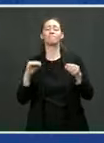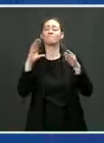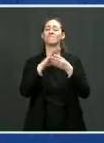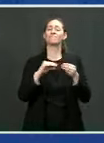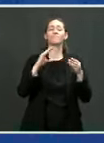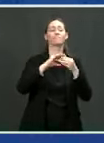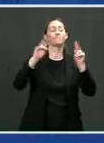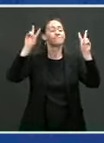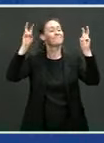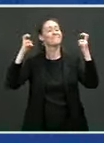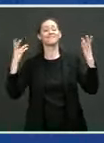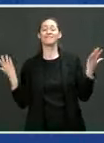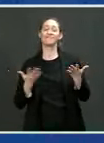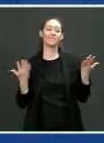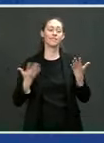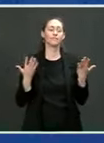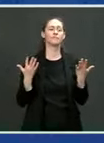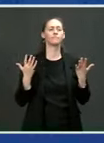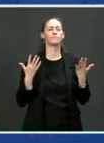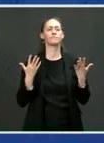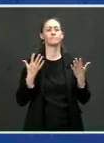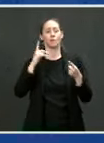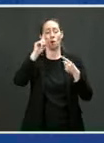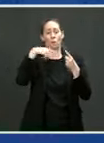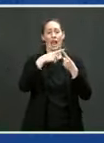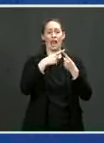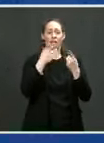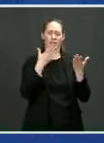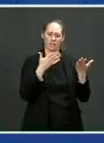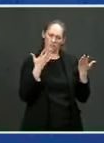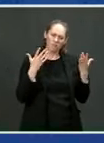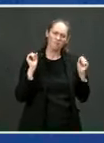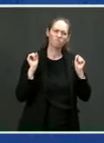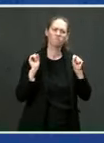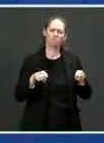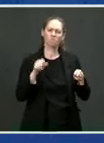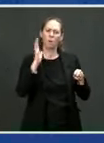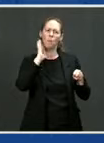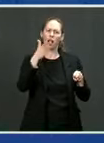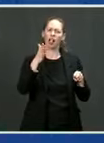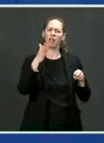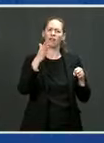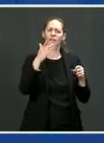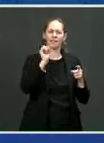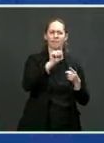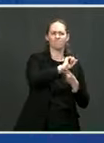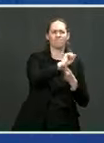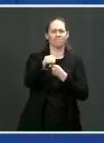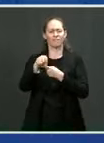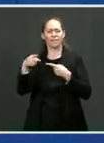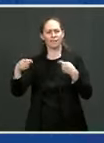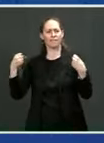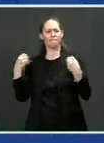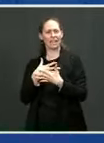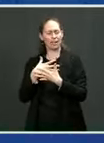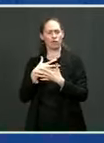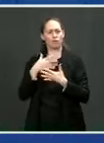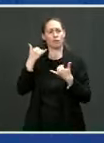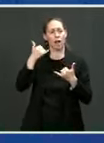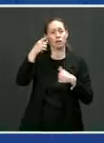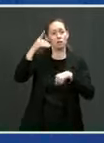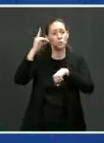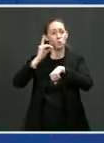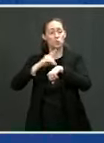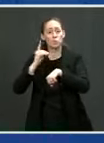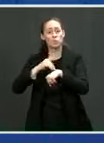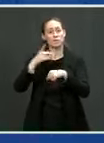will defies fear, when duty throws the gauntlet down to fate,